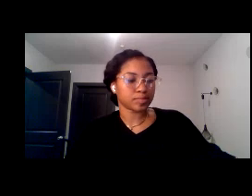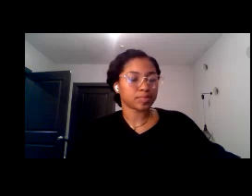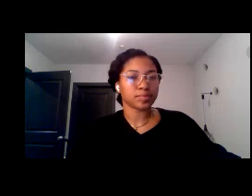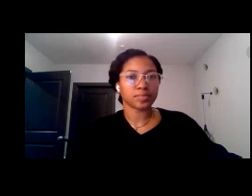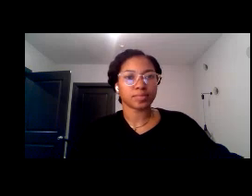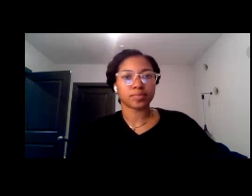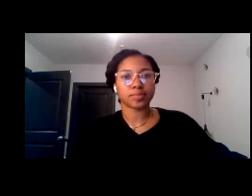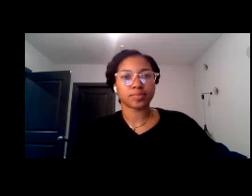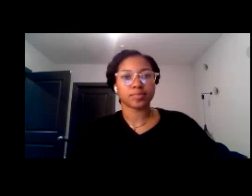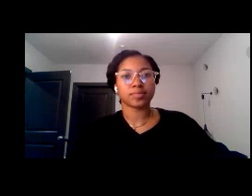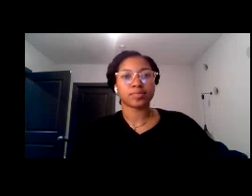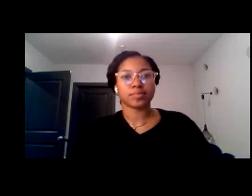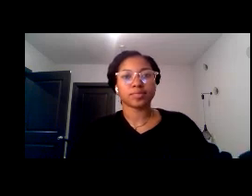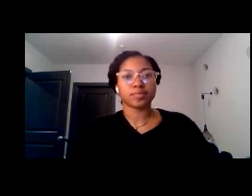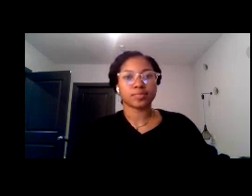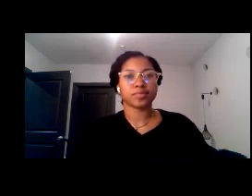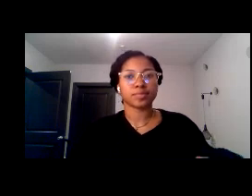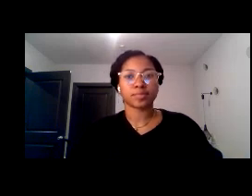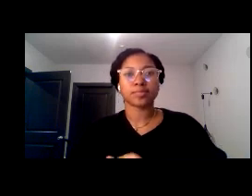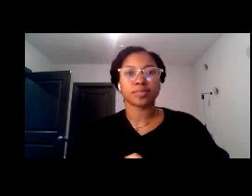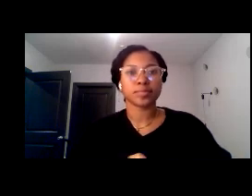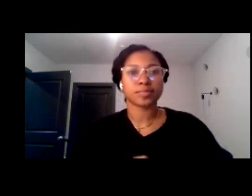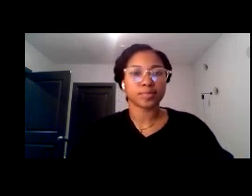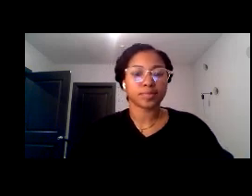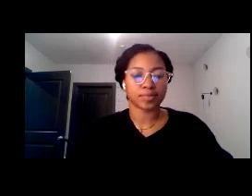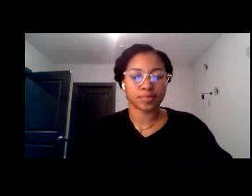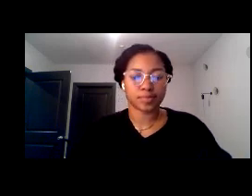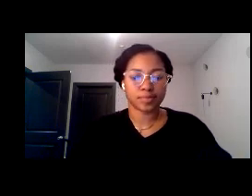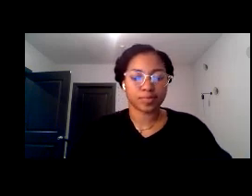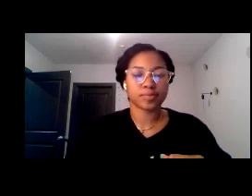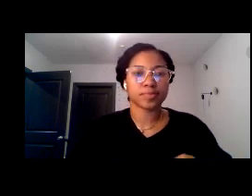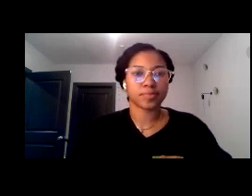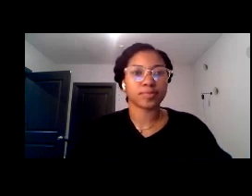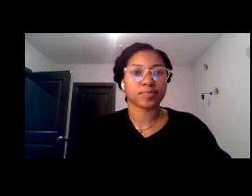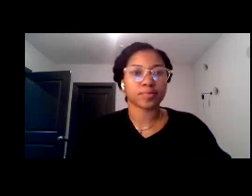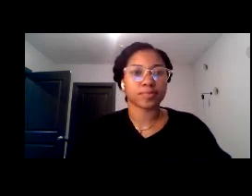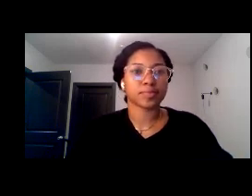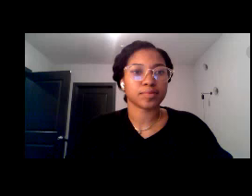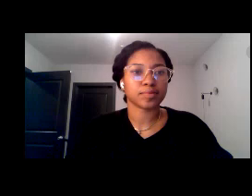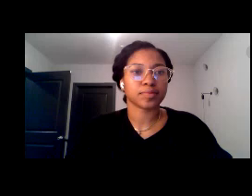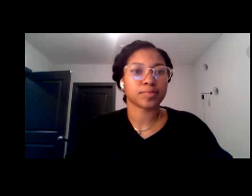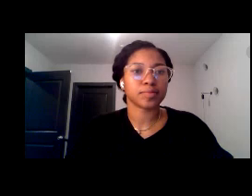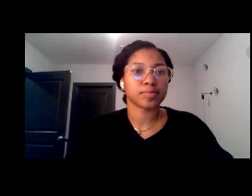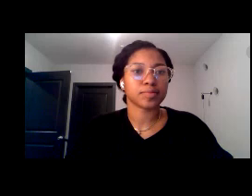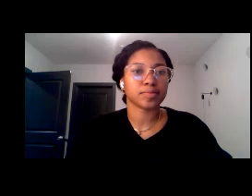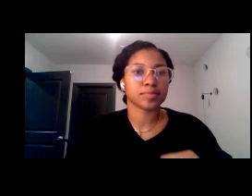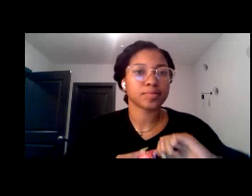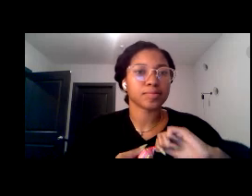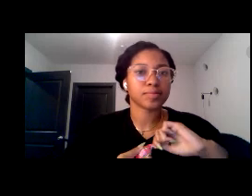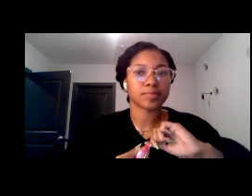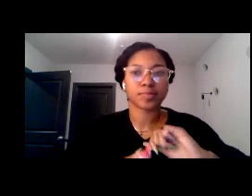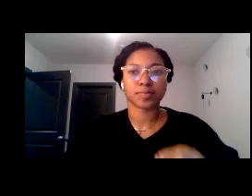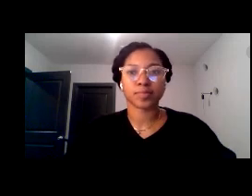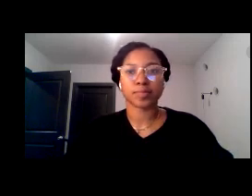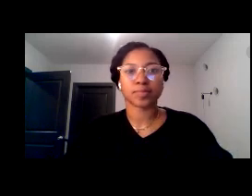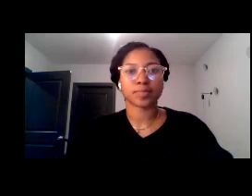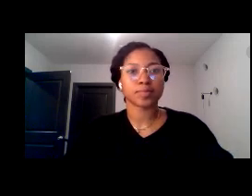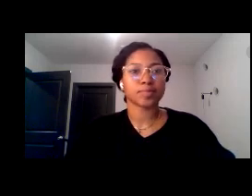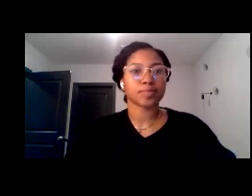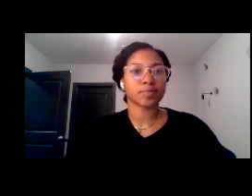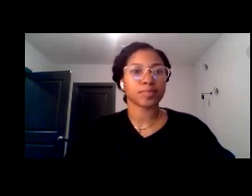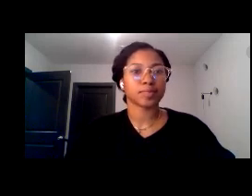9. It should match exactly the date that the portal says. Okay, so with that, I guess the member service agreement